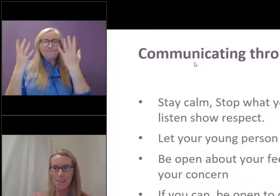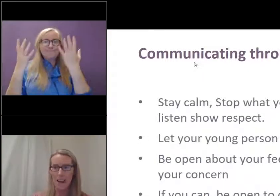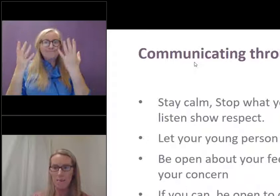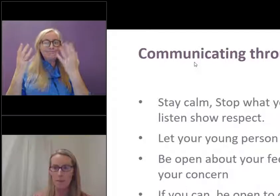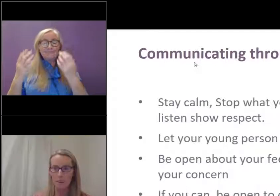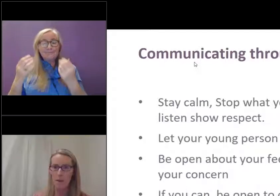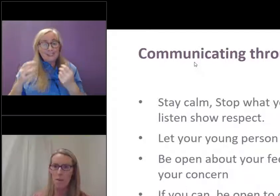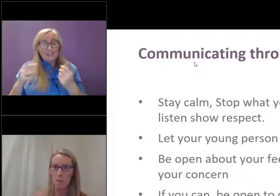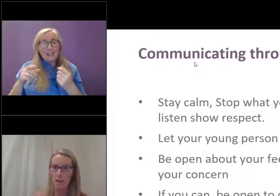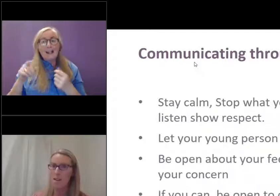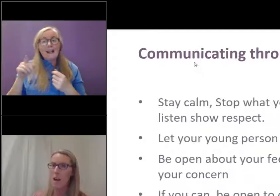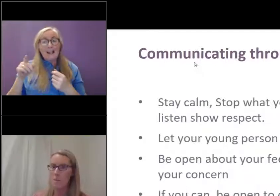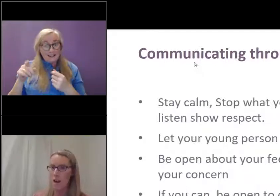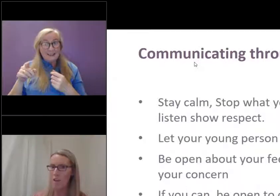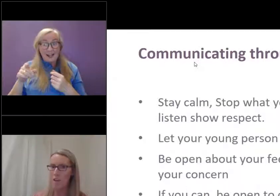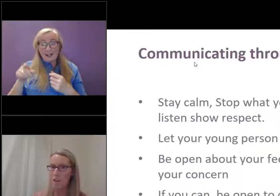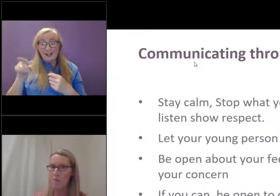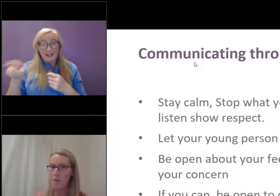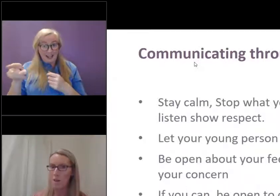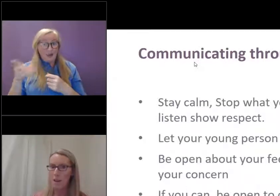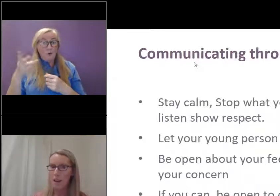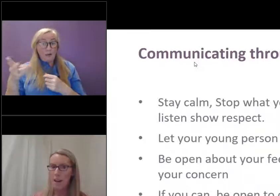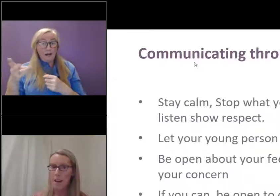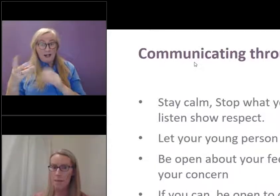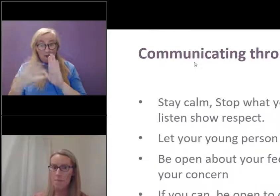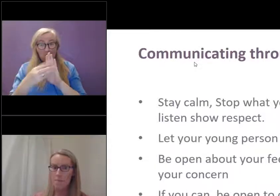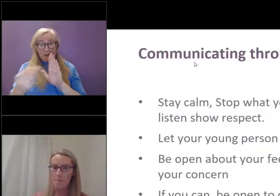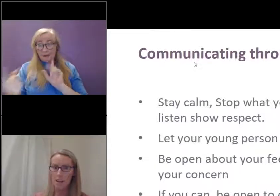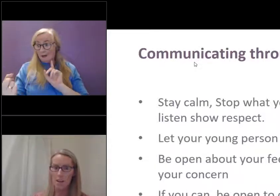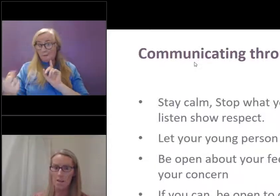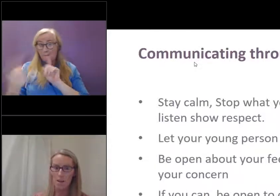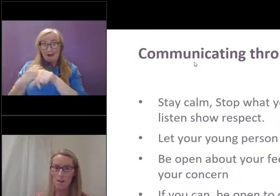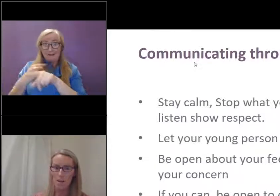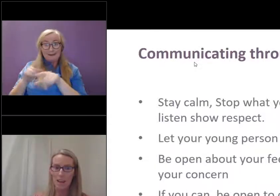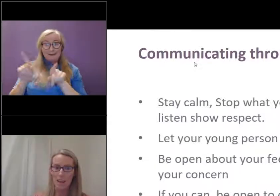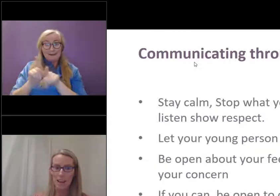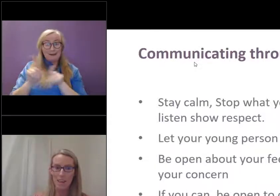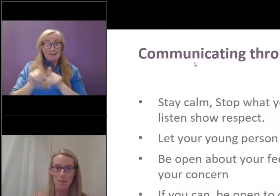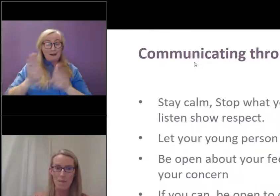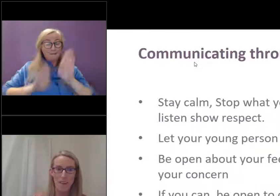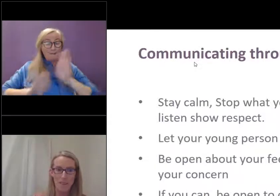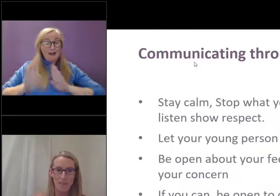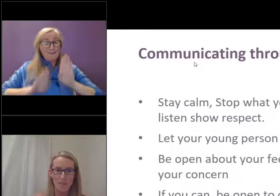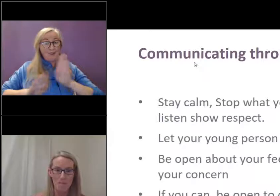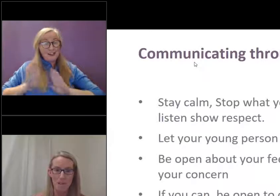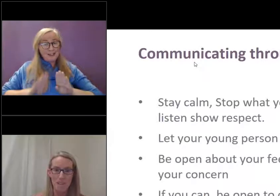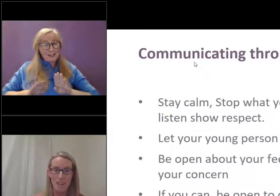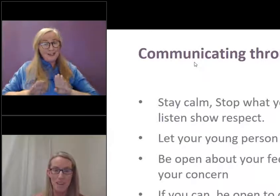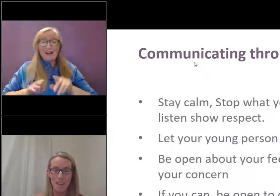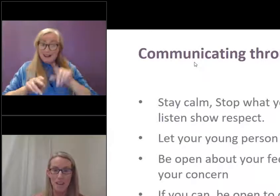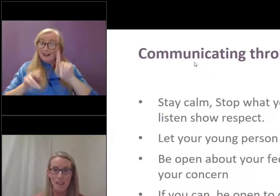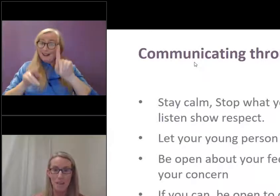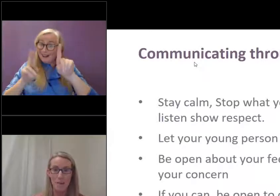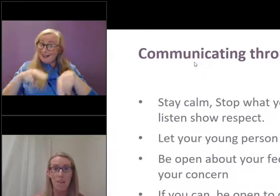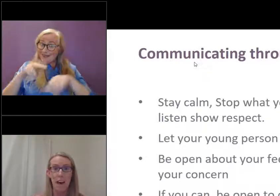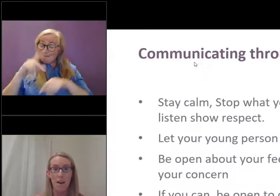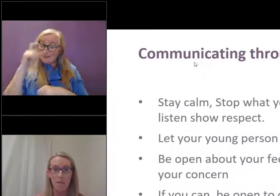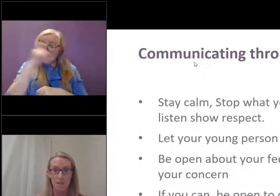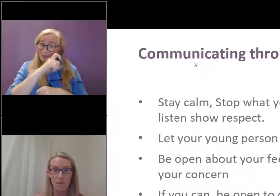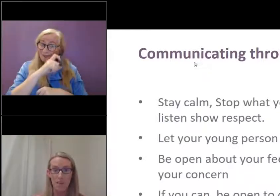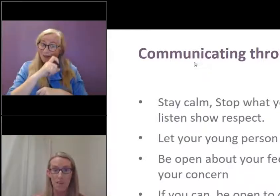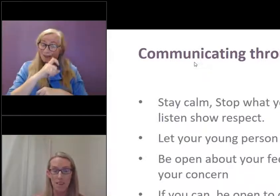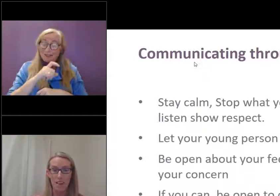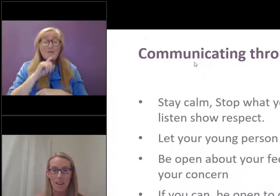it tends to happen that they will model that back to you. You know, so it can be very difficult, but it can be